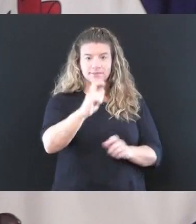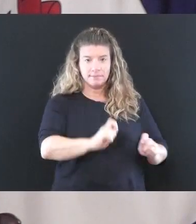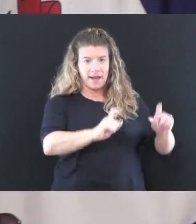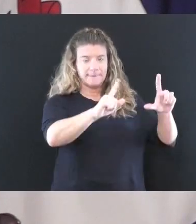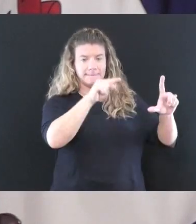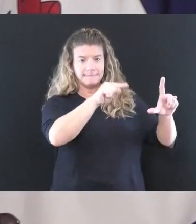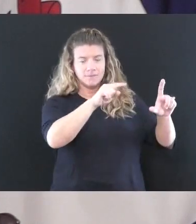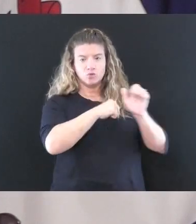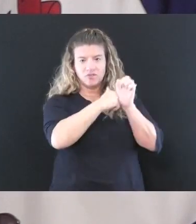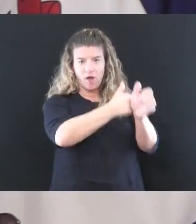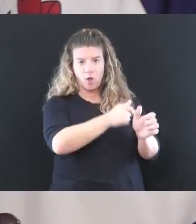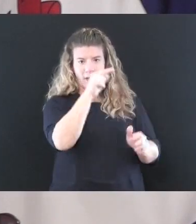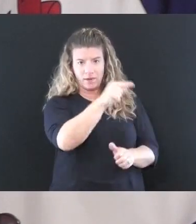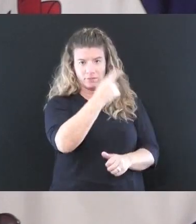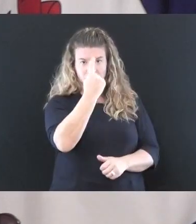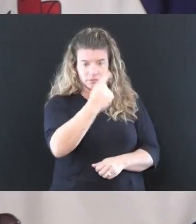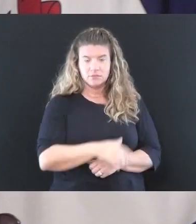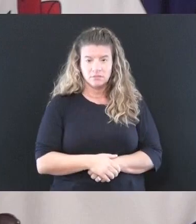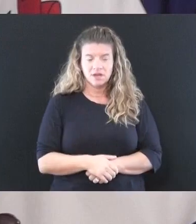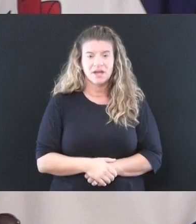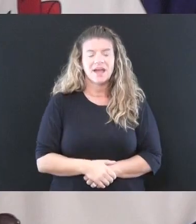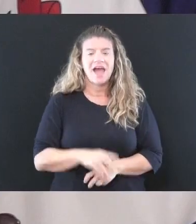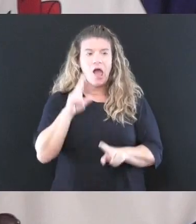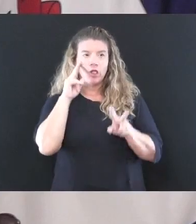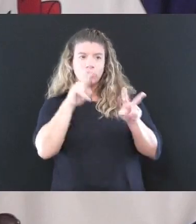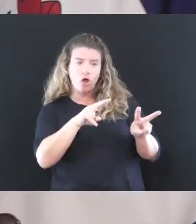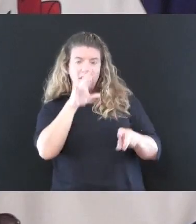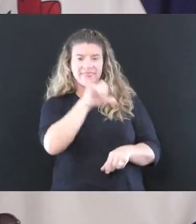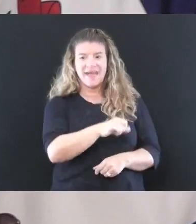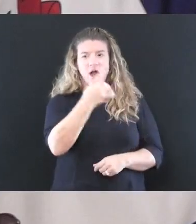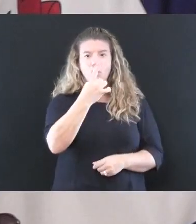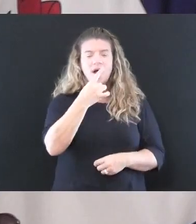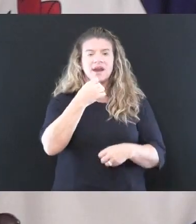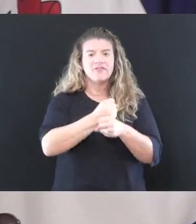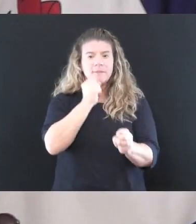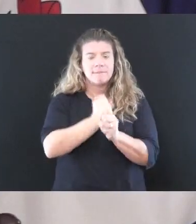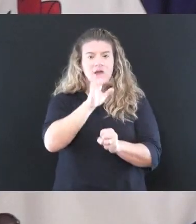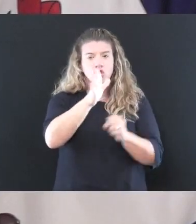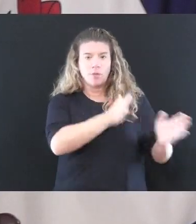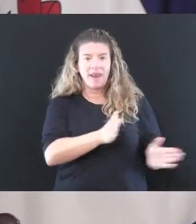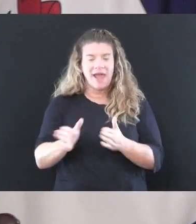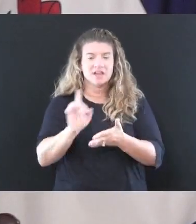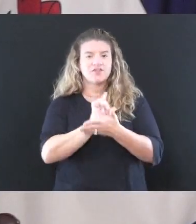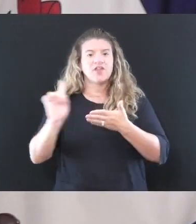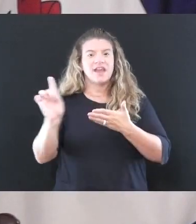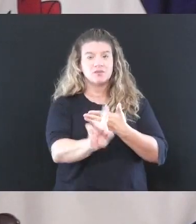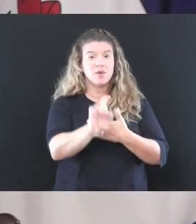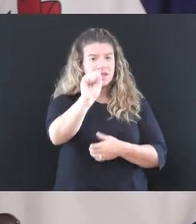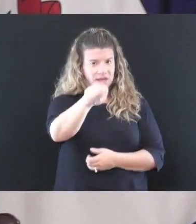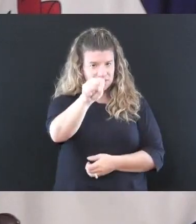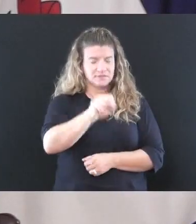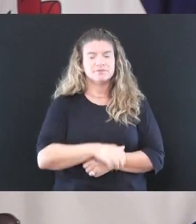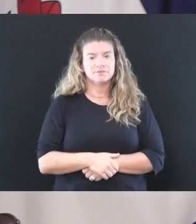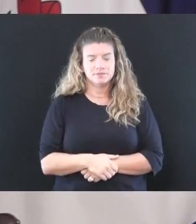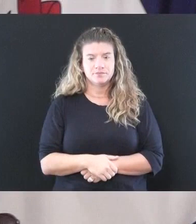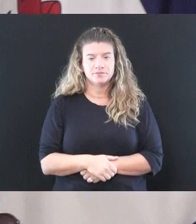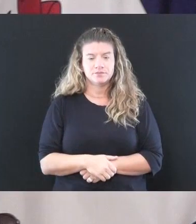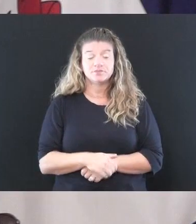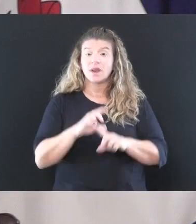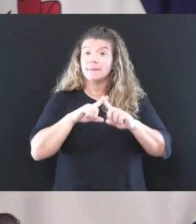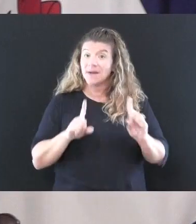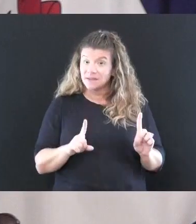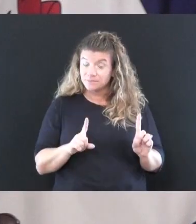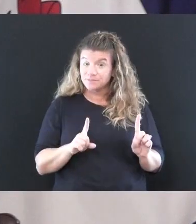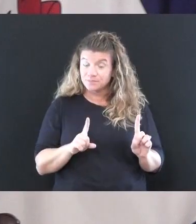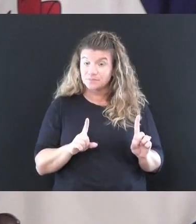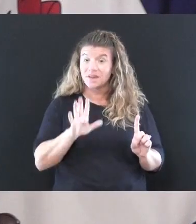be dialed into and look at from the standpoint of making their plans for the following week. That's correct. Now,